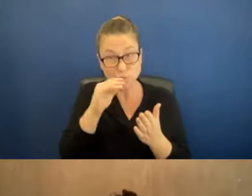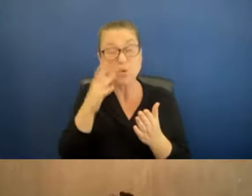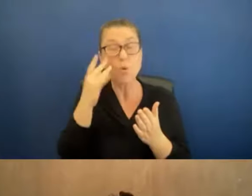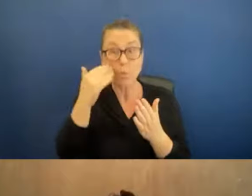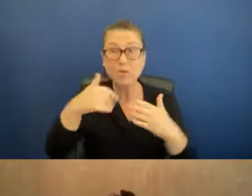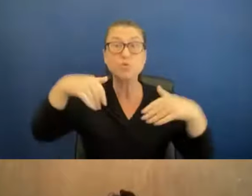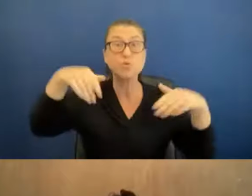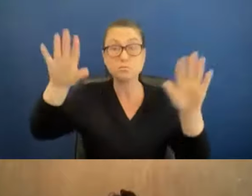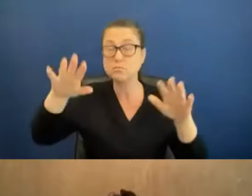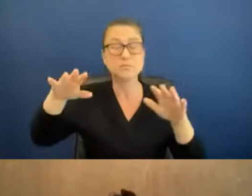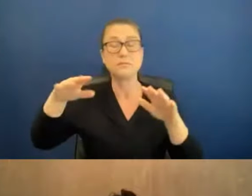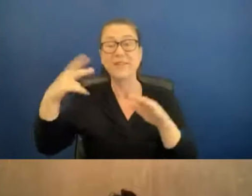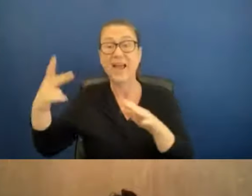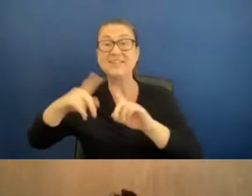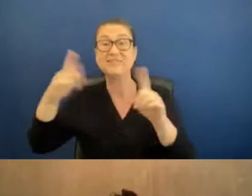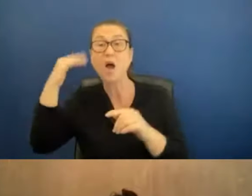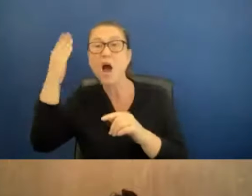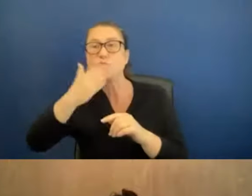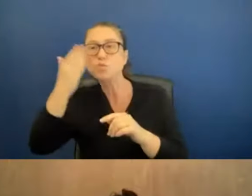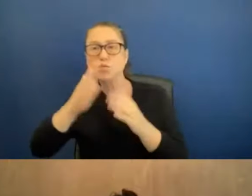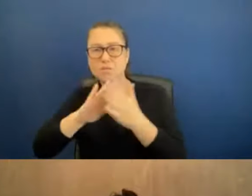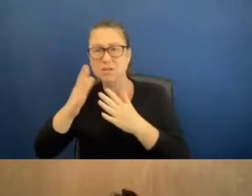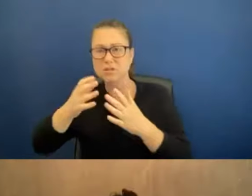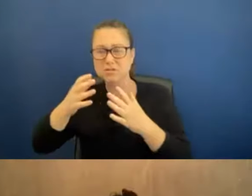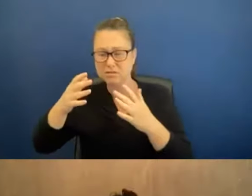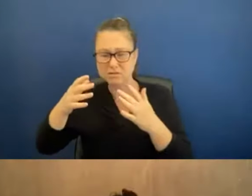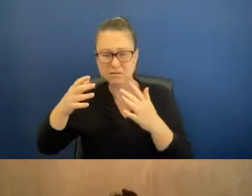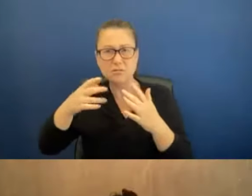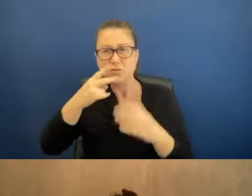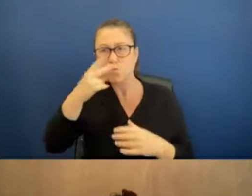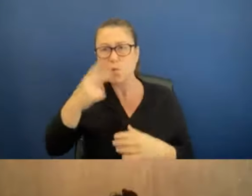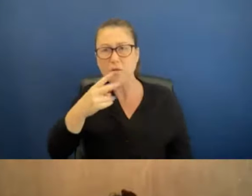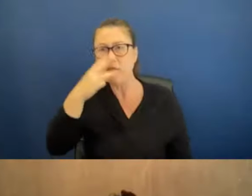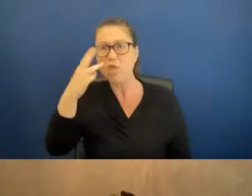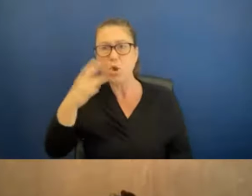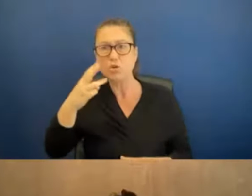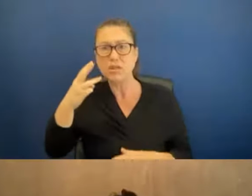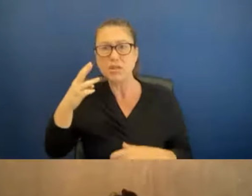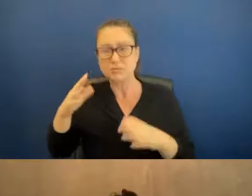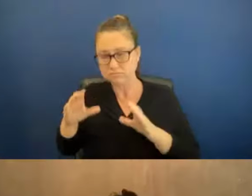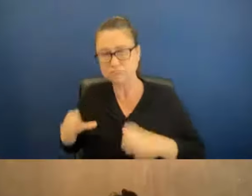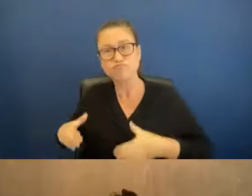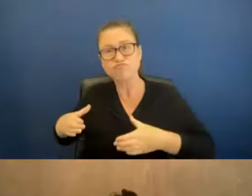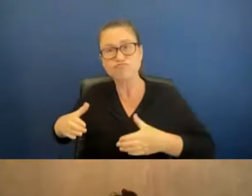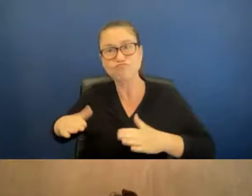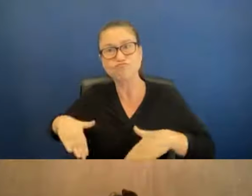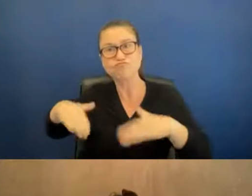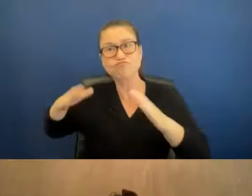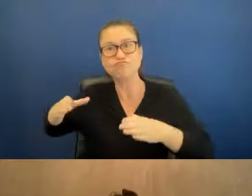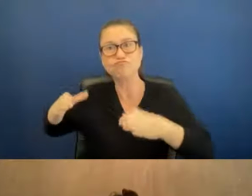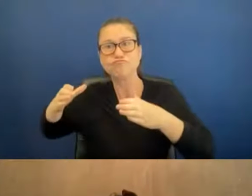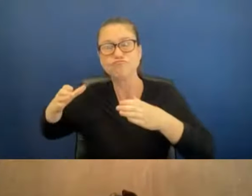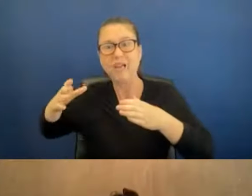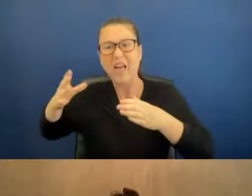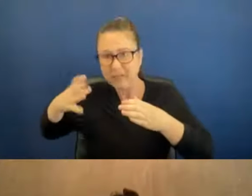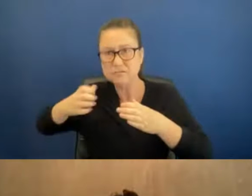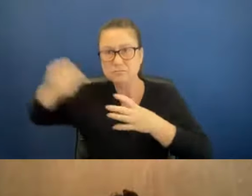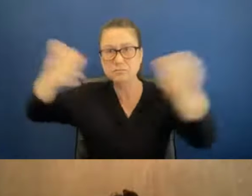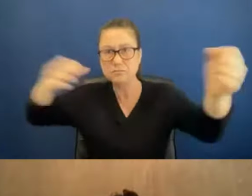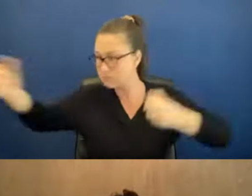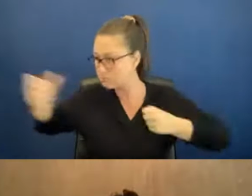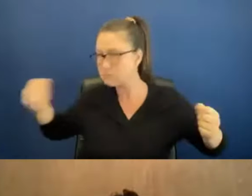So there becomes this real rupture at the age of 12, 13 of like who you see on a daily basis and,